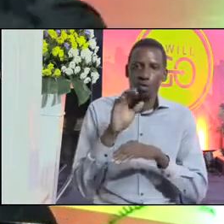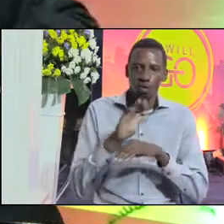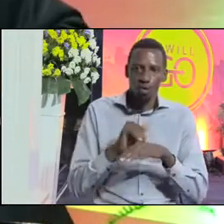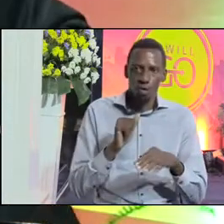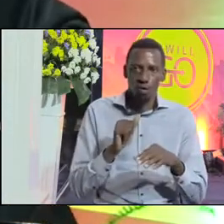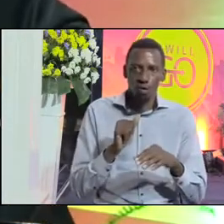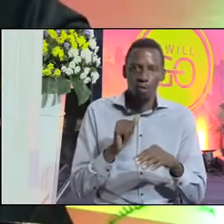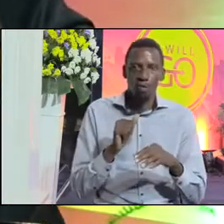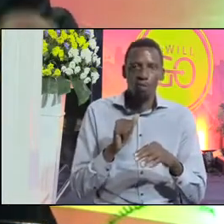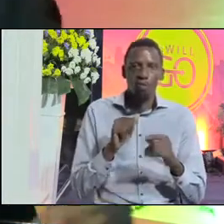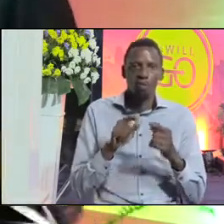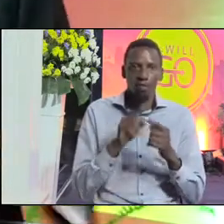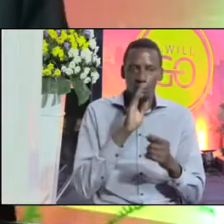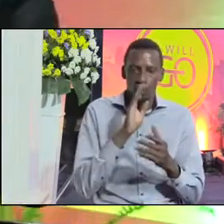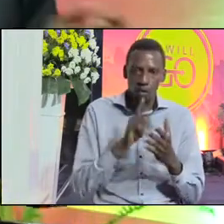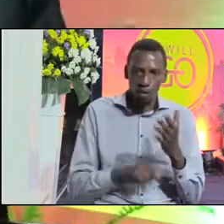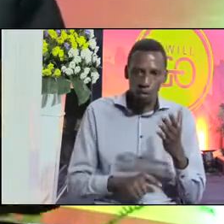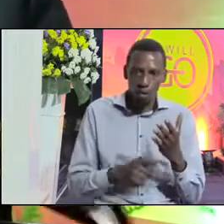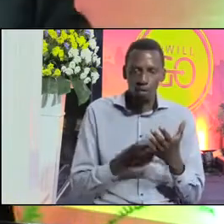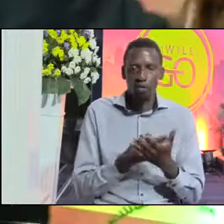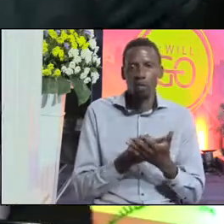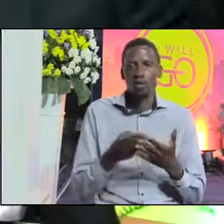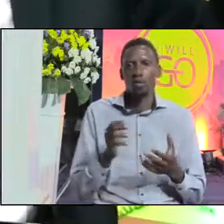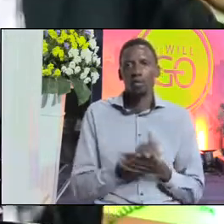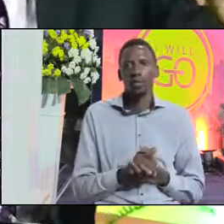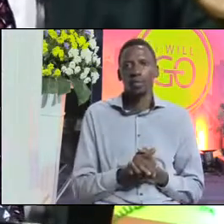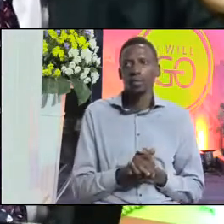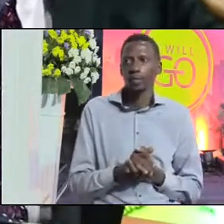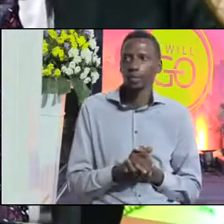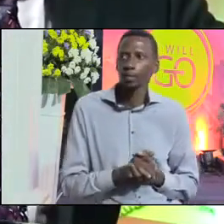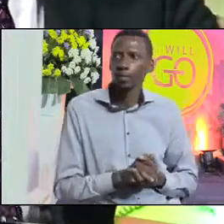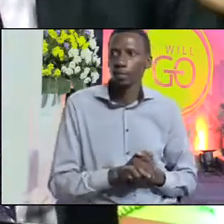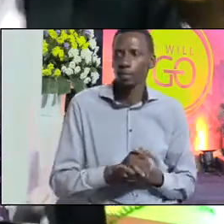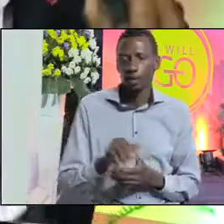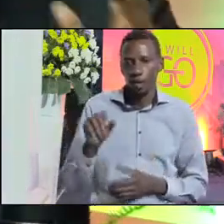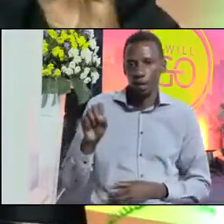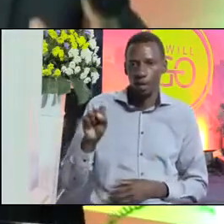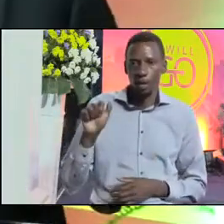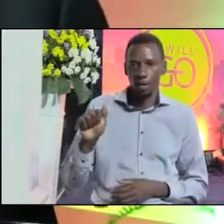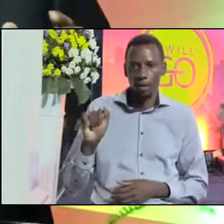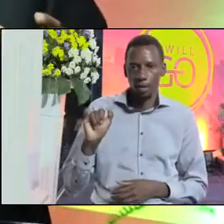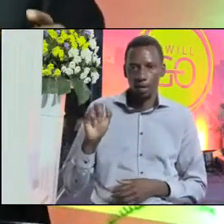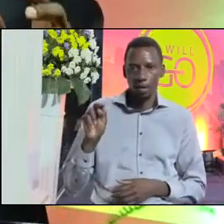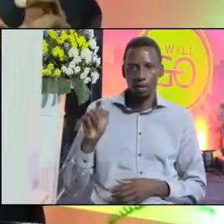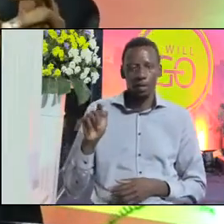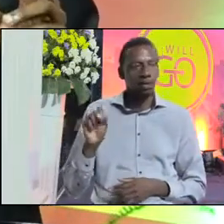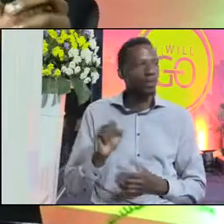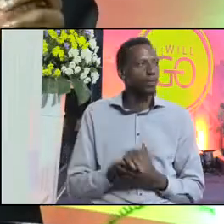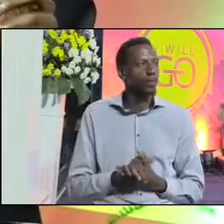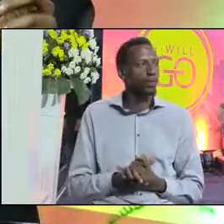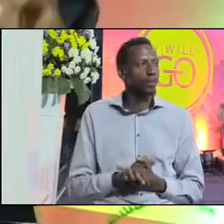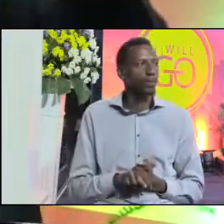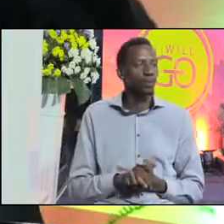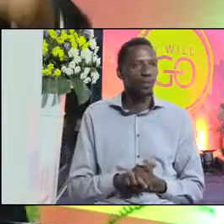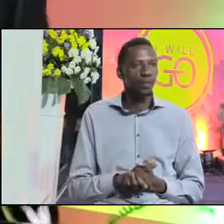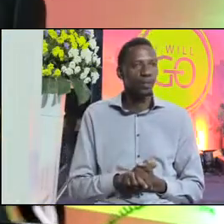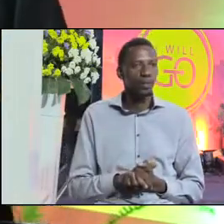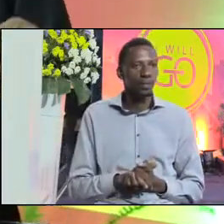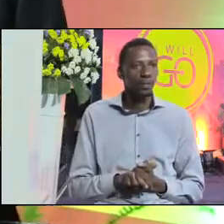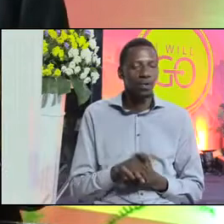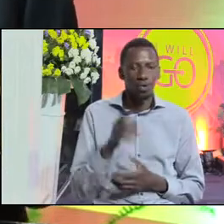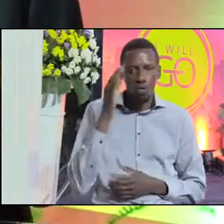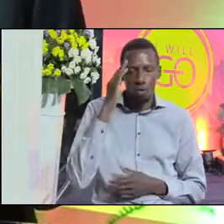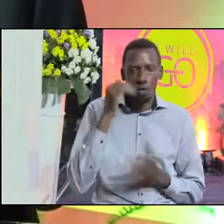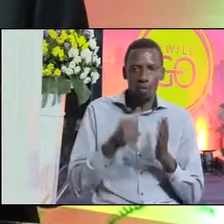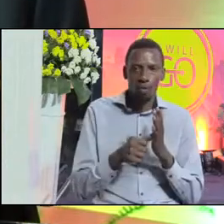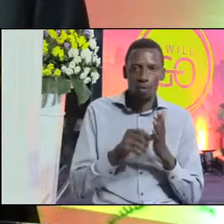called to be what? Saints. Talk to me. Who are called to be what? Saints. And you know what my